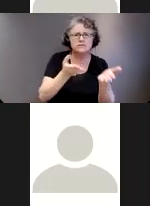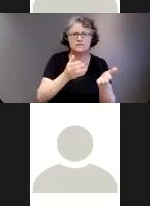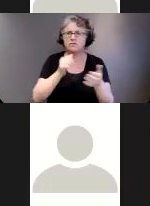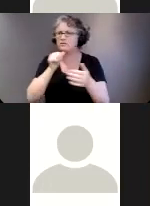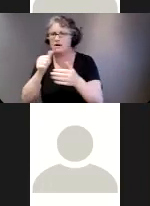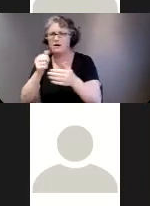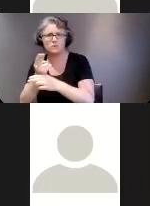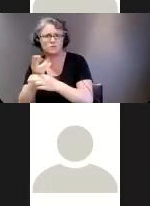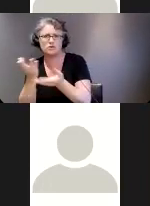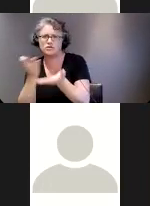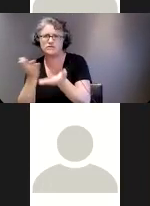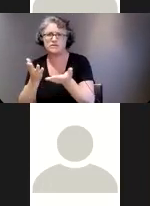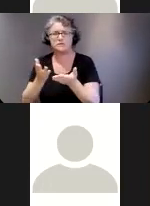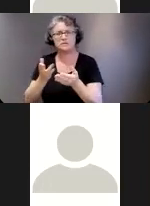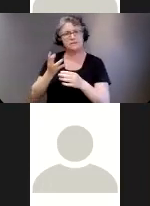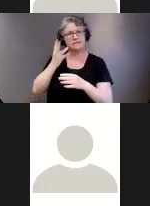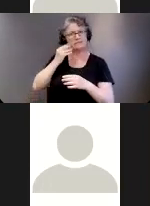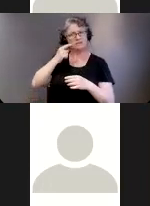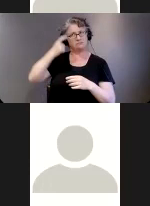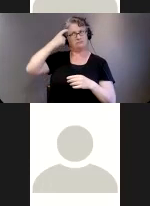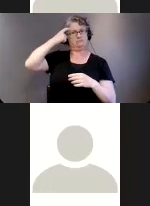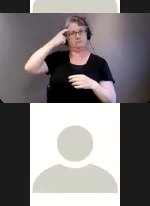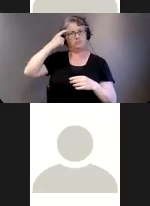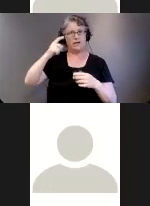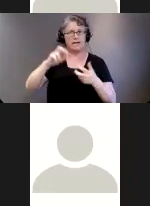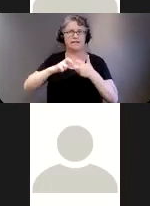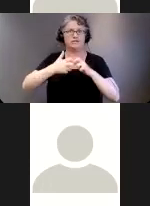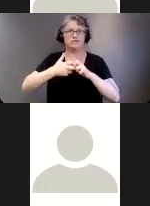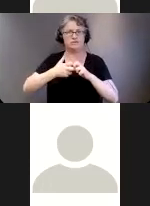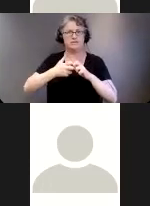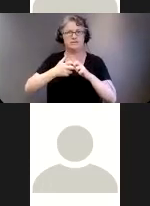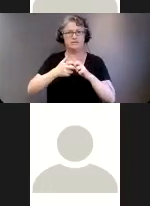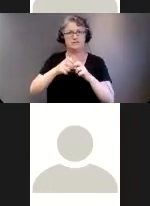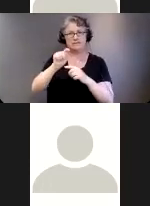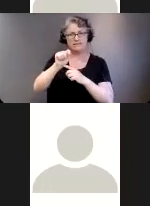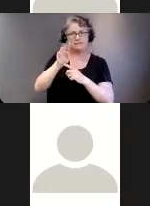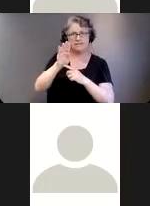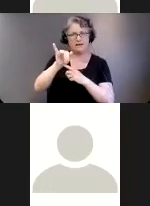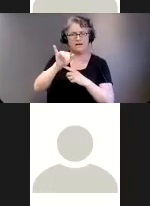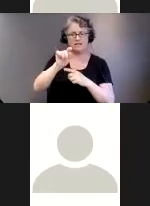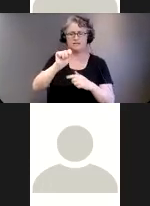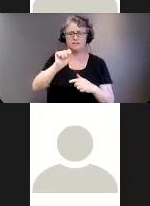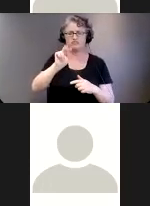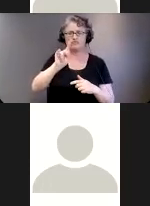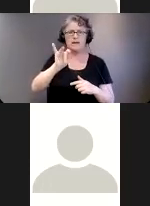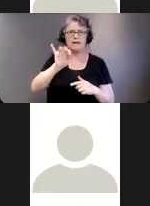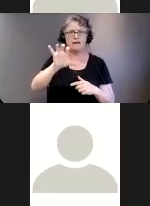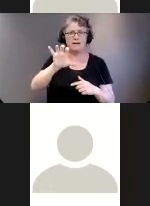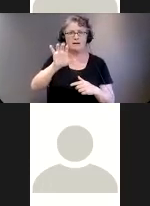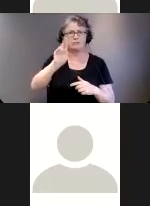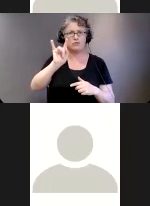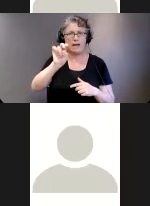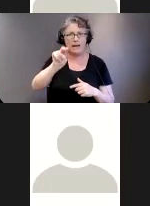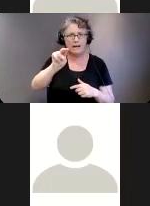that have experienced traumatic brain injury that might never have had that treated, and those impacts, emotional impacts, but